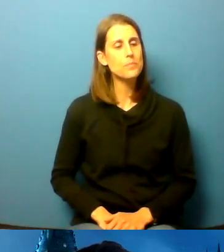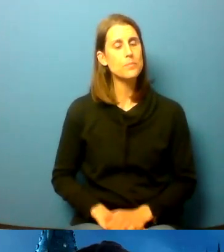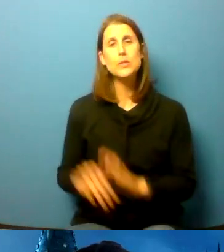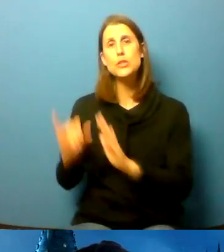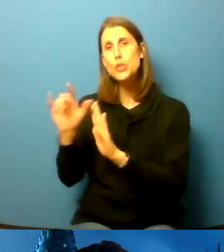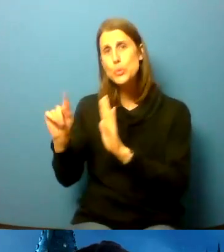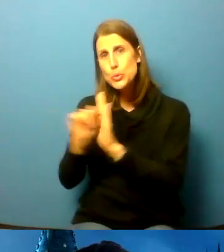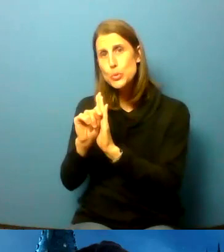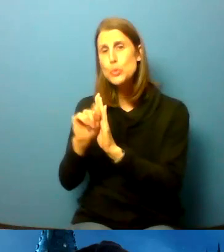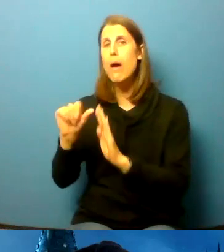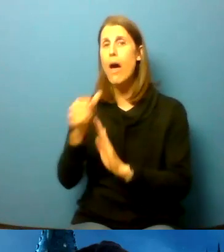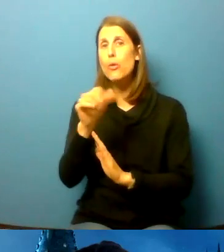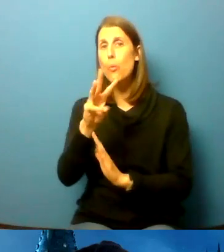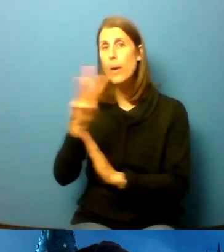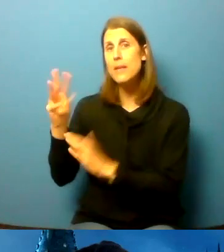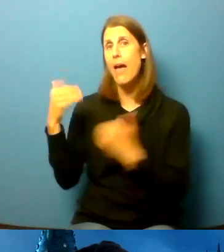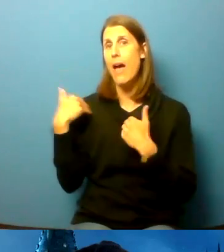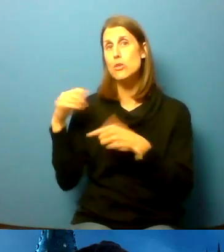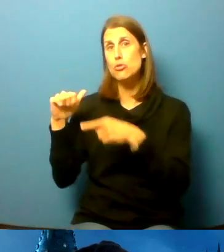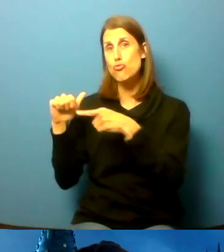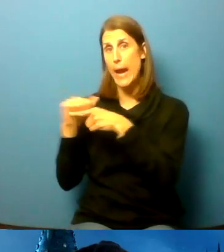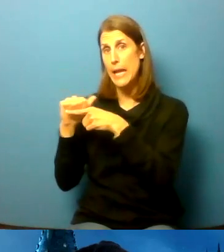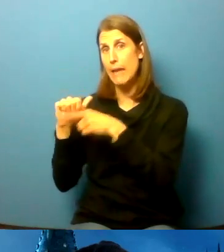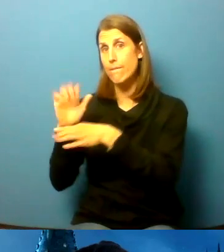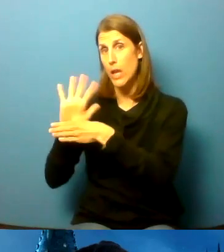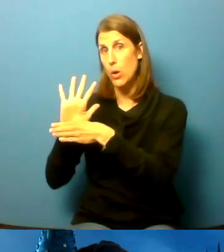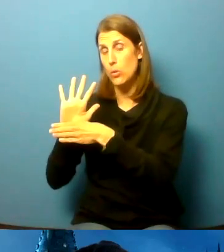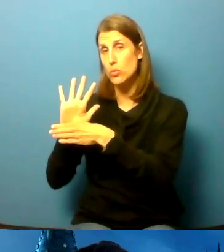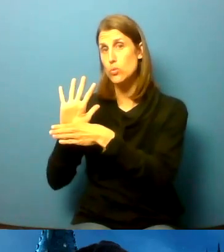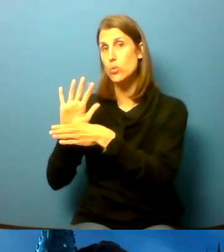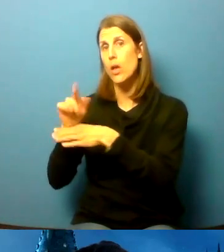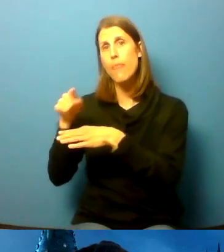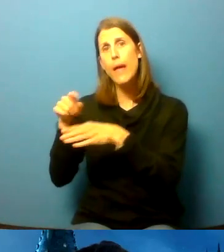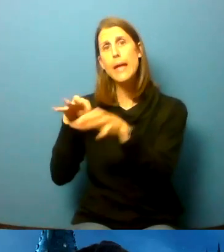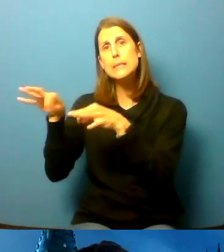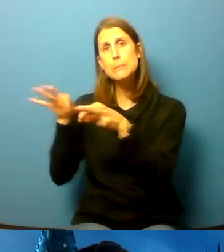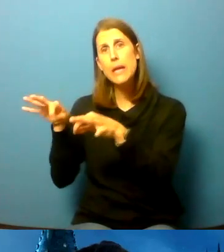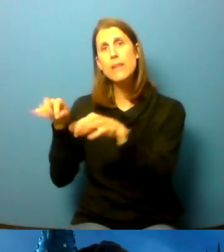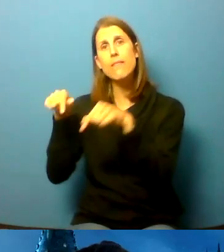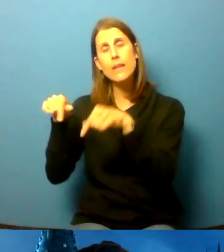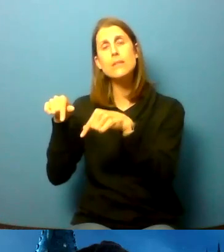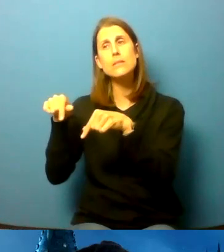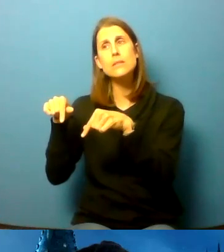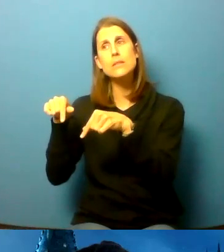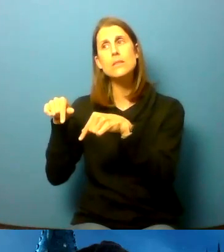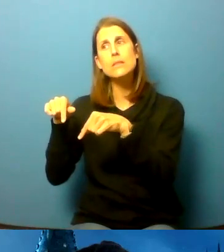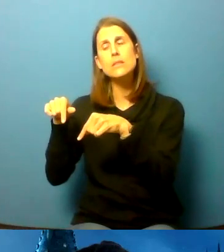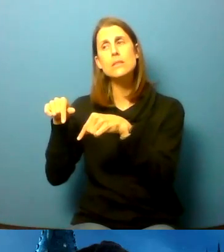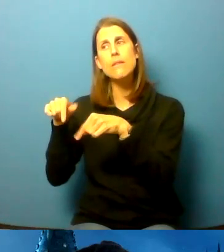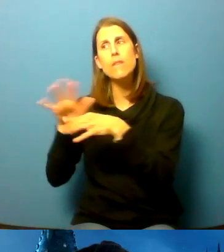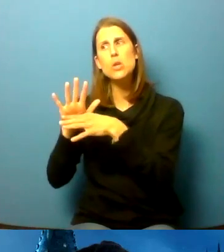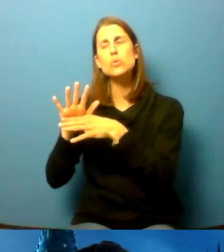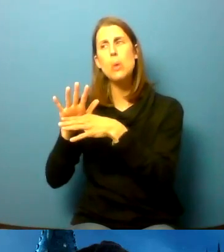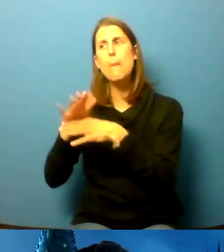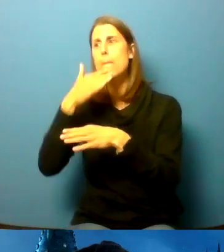places do seem to kind of highlight how these technologies are good for the younger crowd. And some of the examples were a little bit